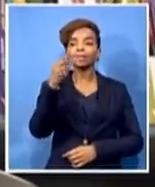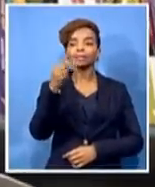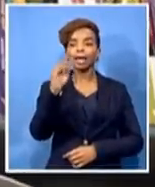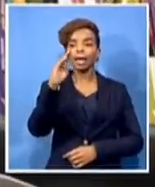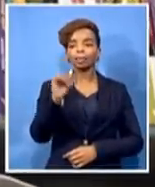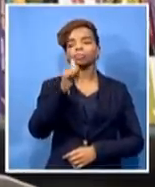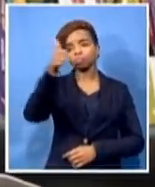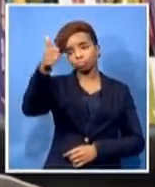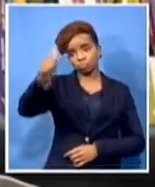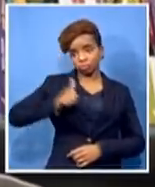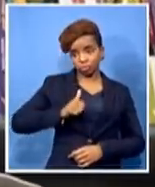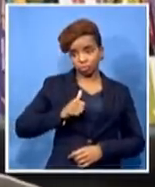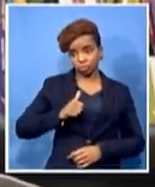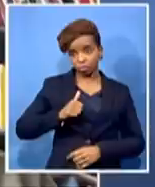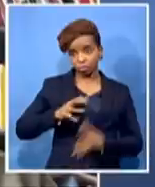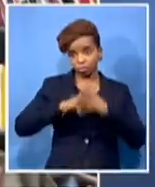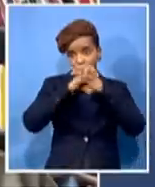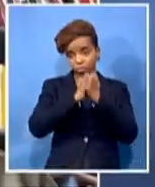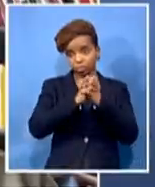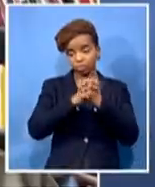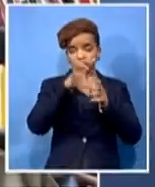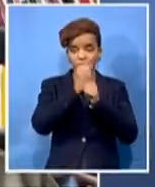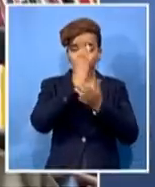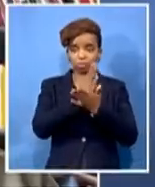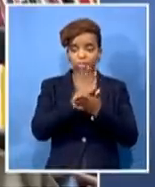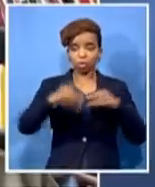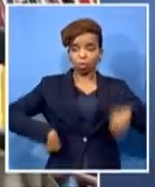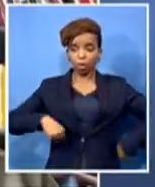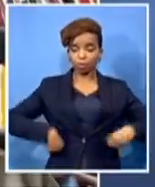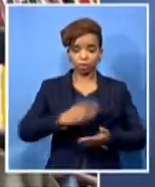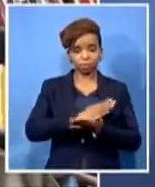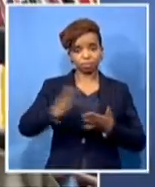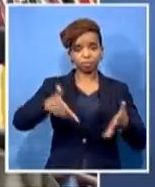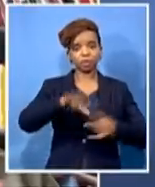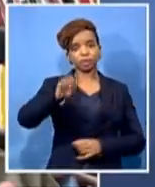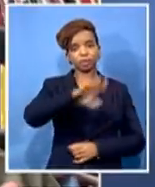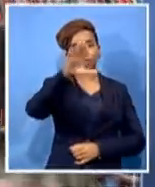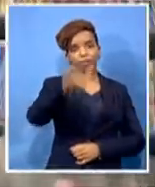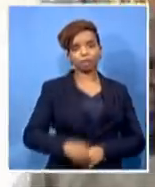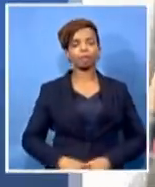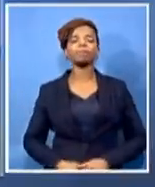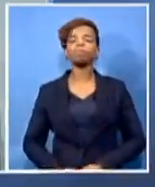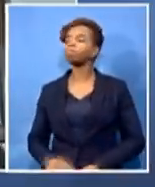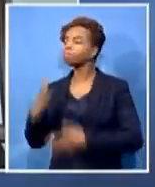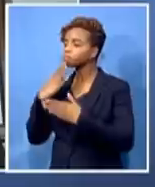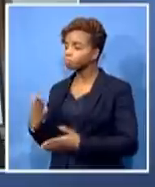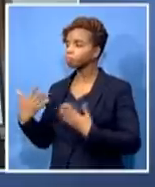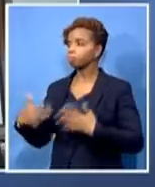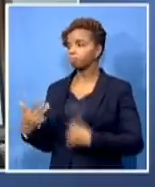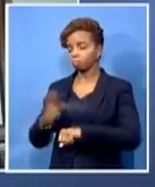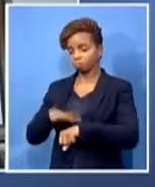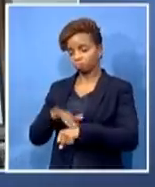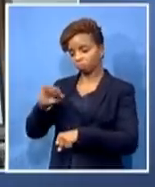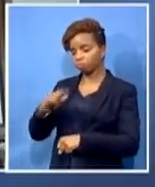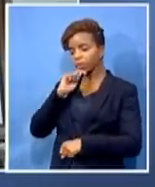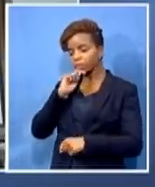is actually defeated in South Africa. Let's thank you for your time this morning and bring in Professor Tefu at this time. Professor Tefu, thank you so much for your